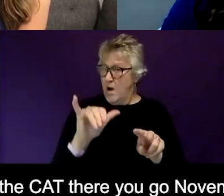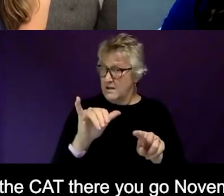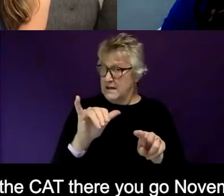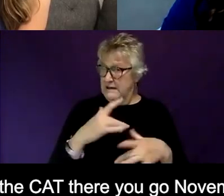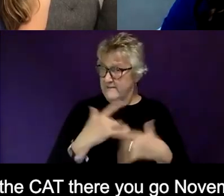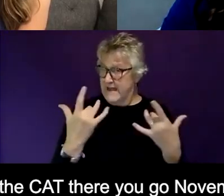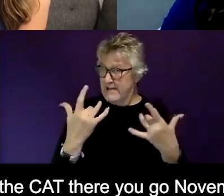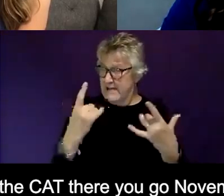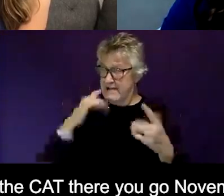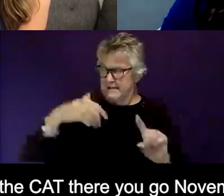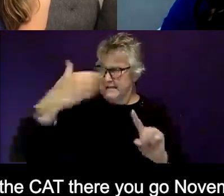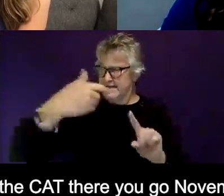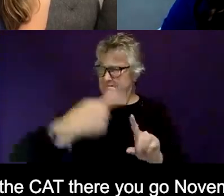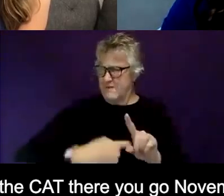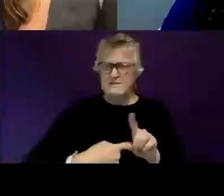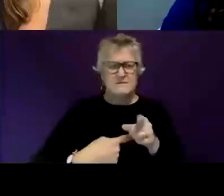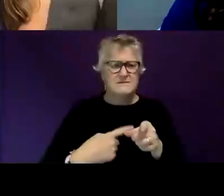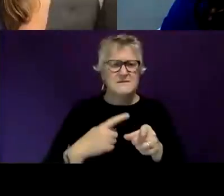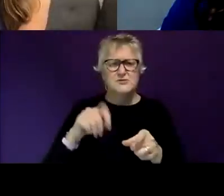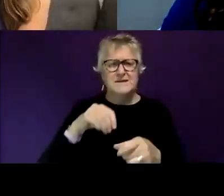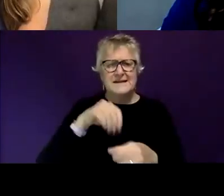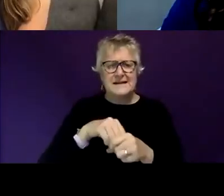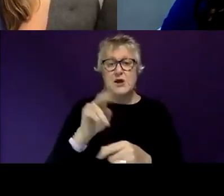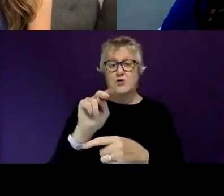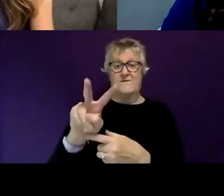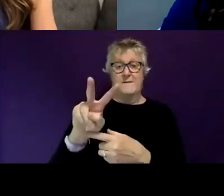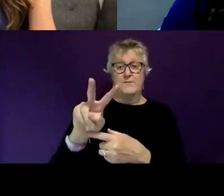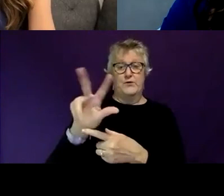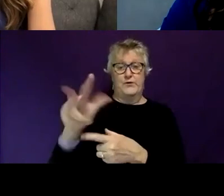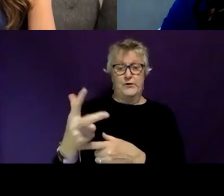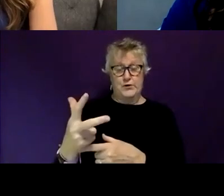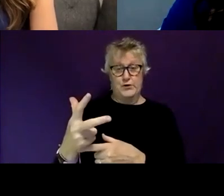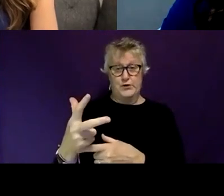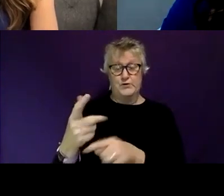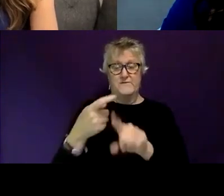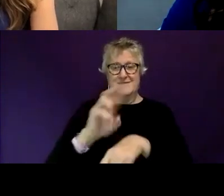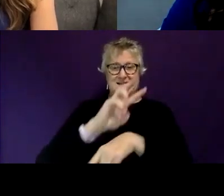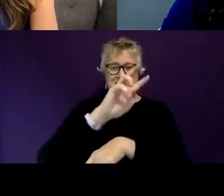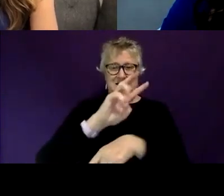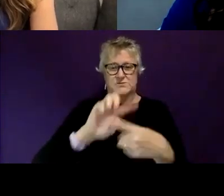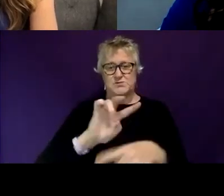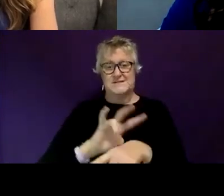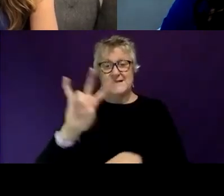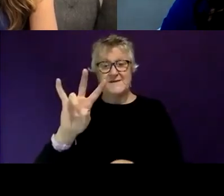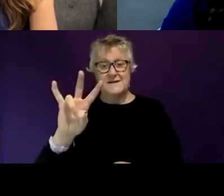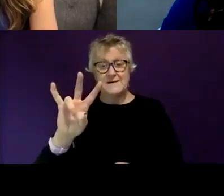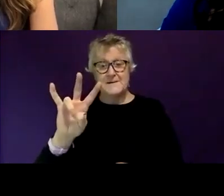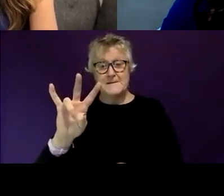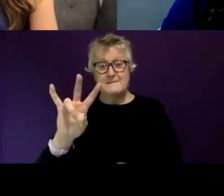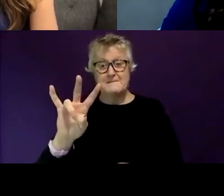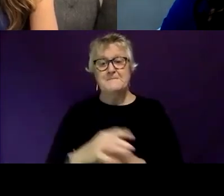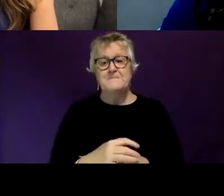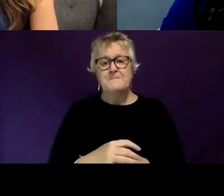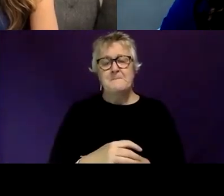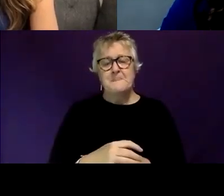maybe shared in the chat. There we go. November 3rd from 6 to 7. It is a great event